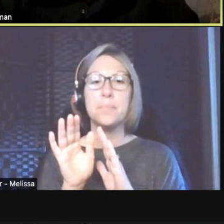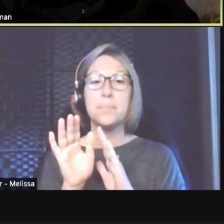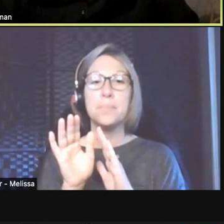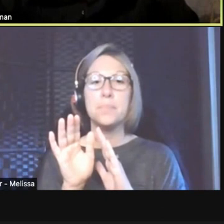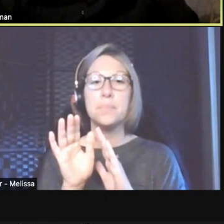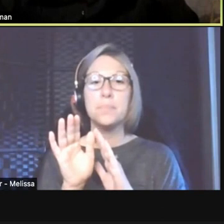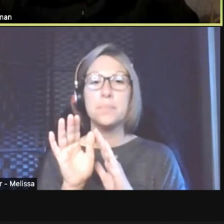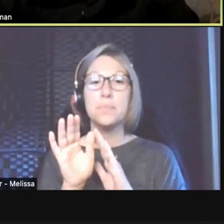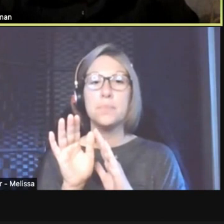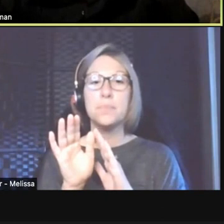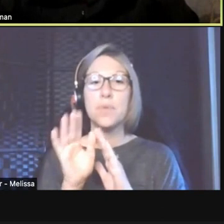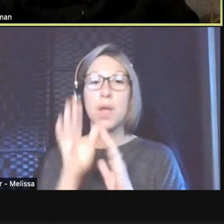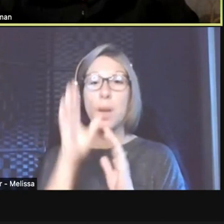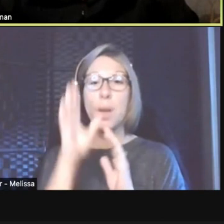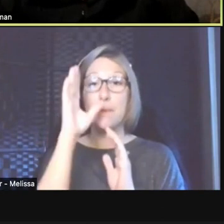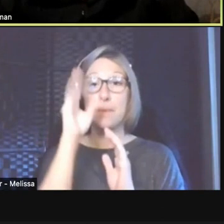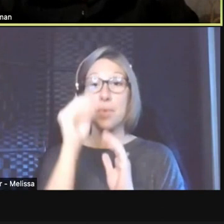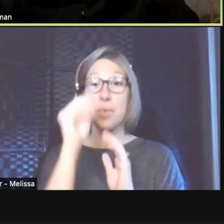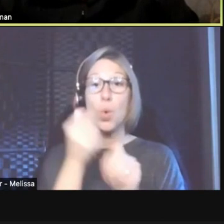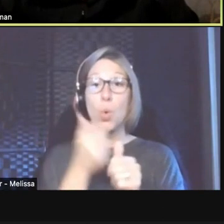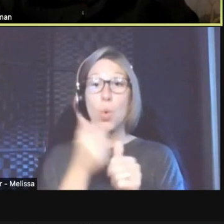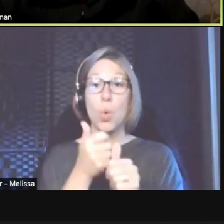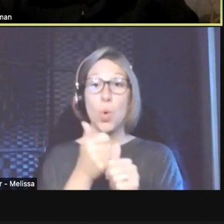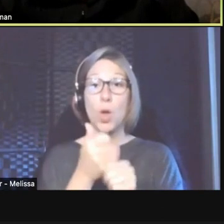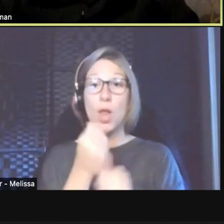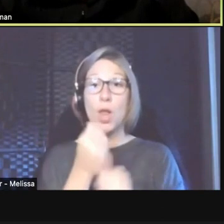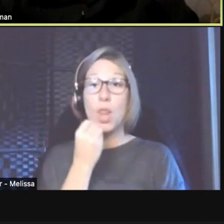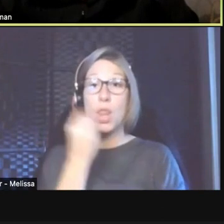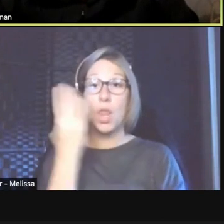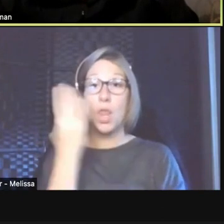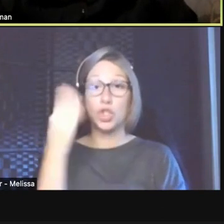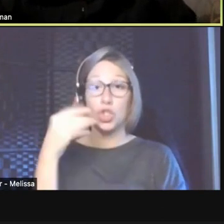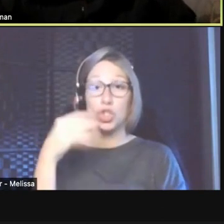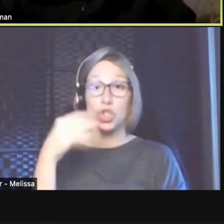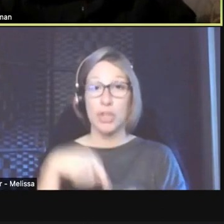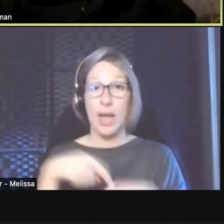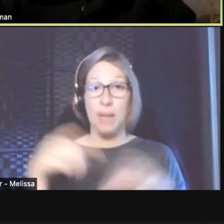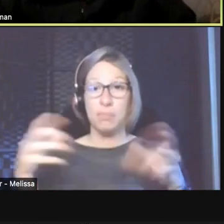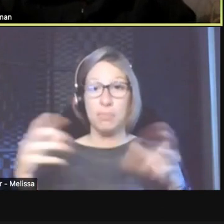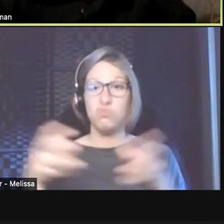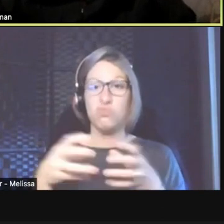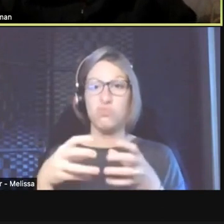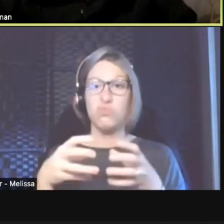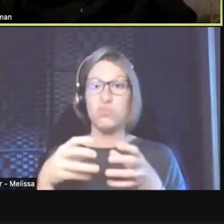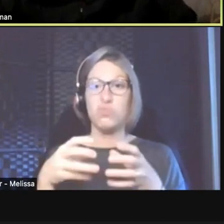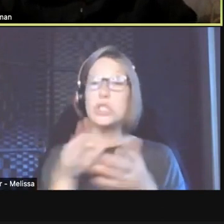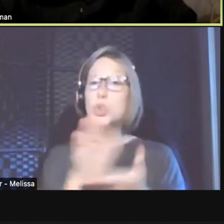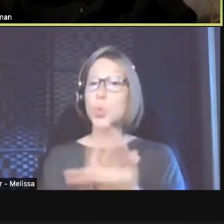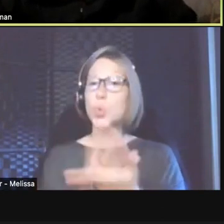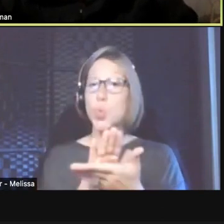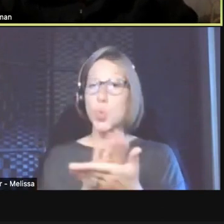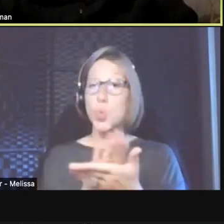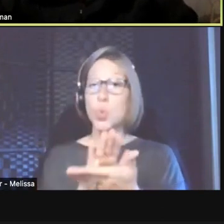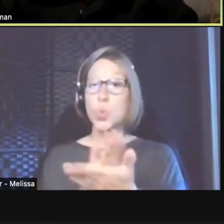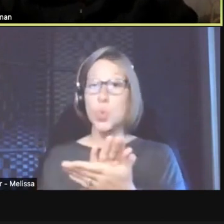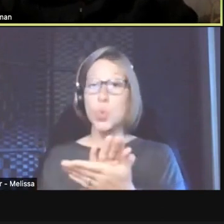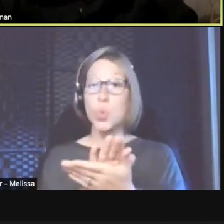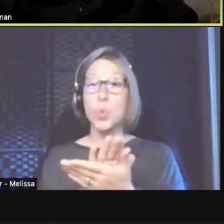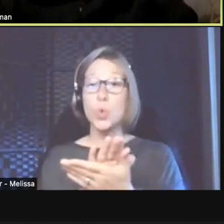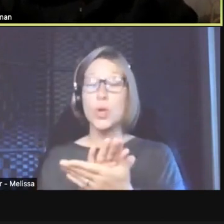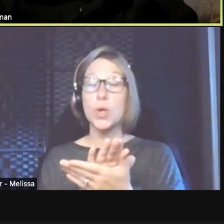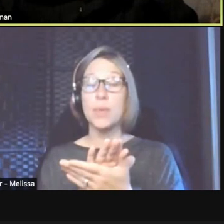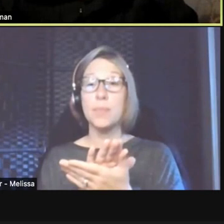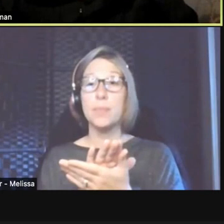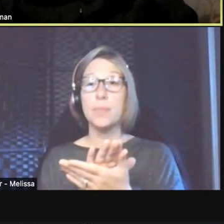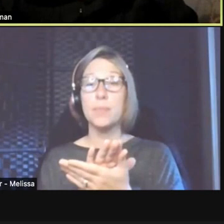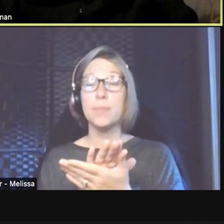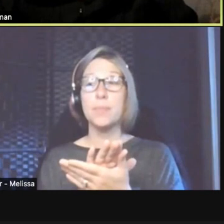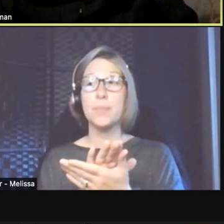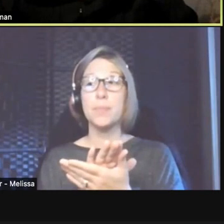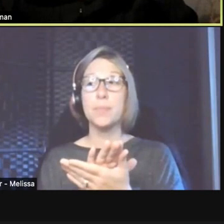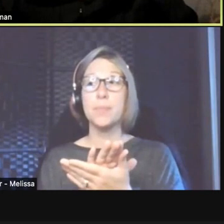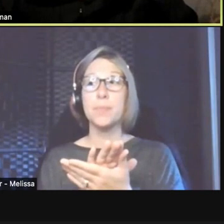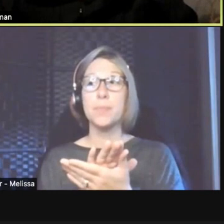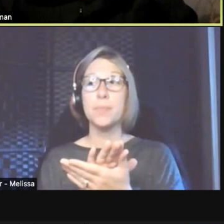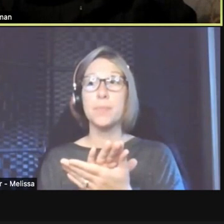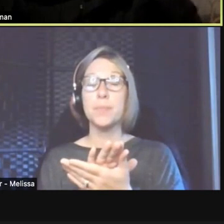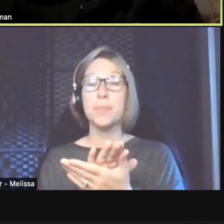is of a boy who is at a lunchtime gathering. He's in his school, it's lunchtime, and